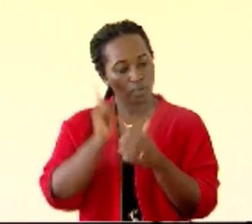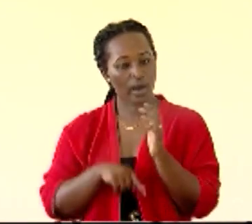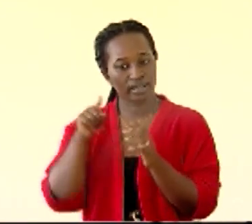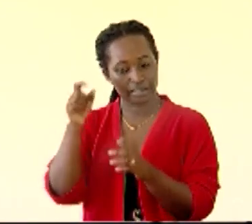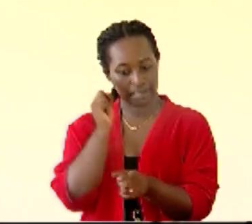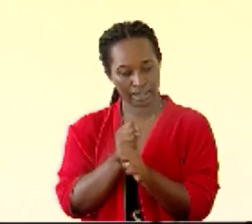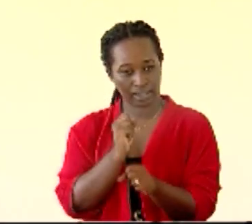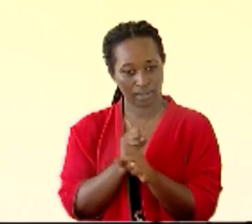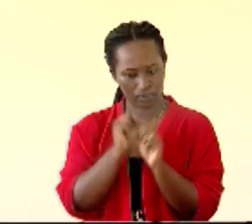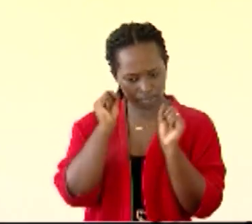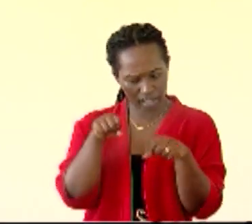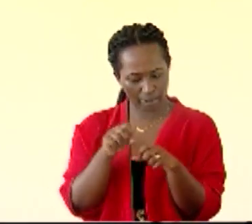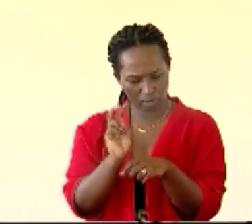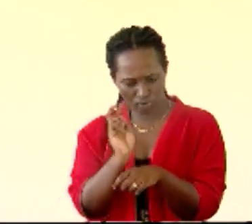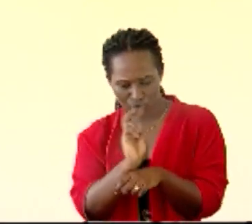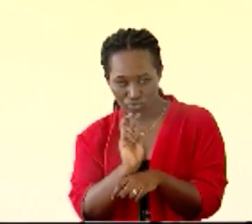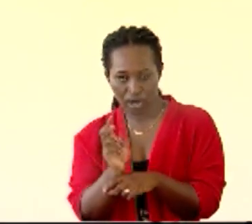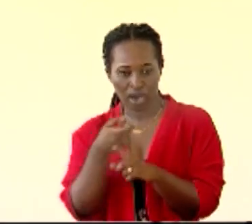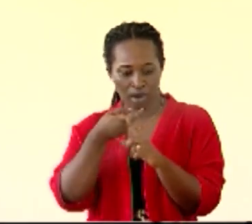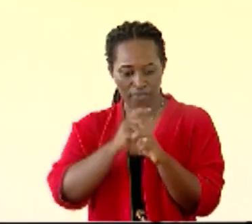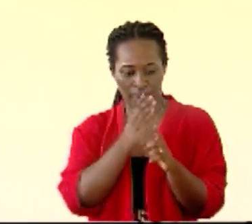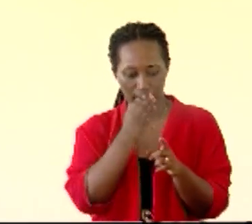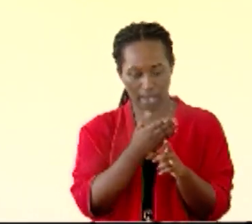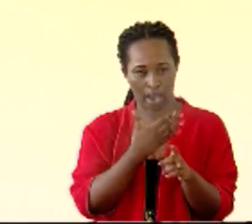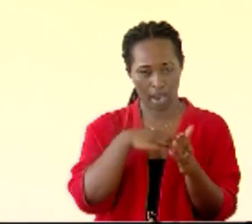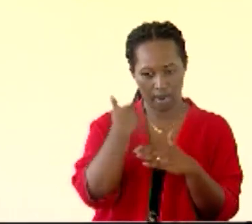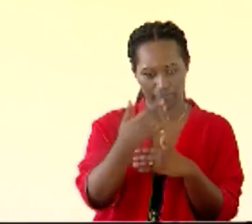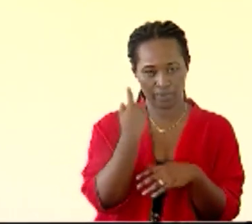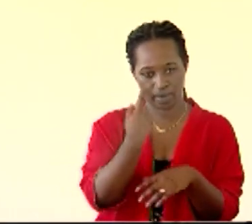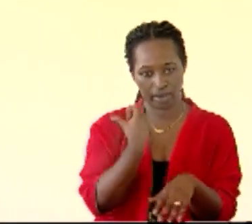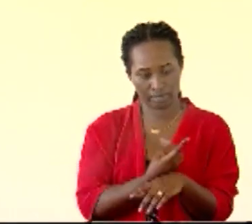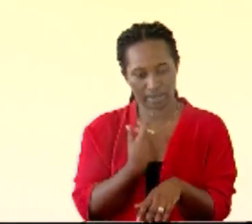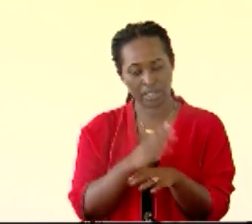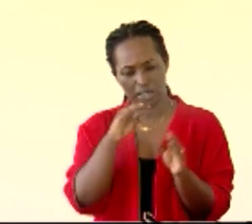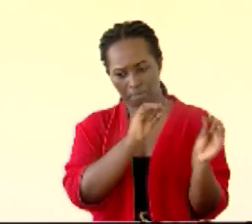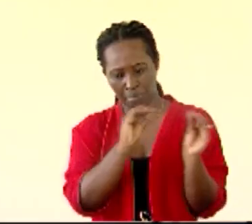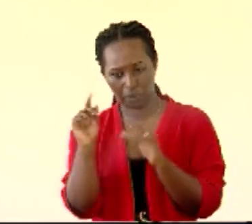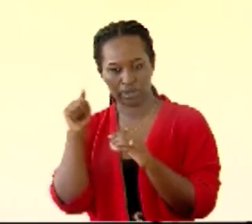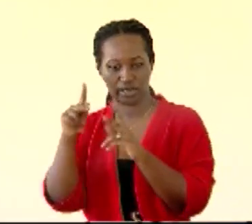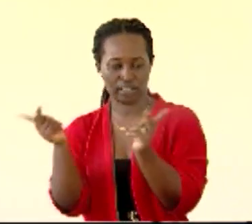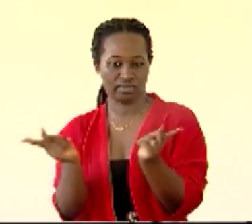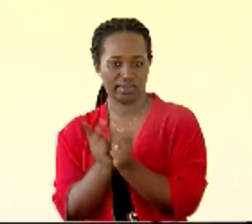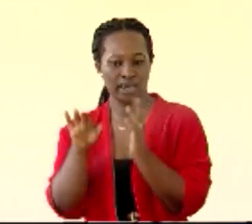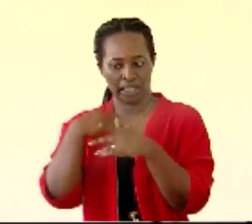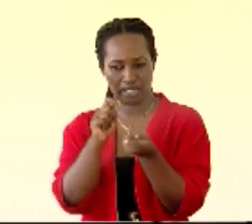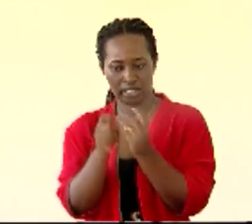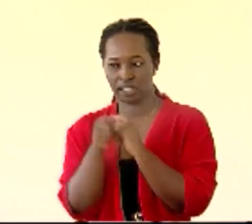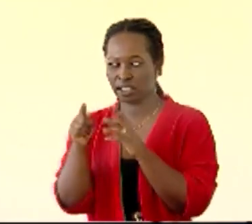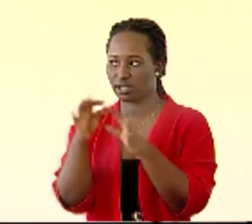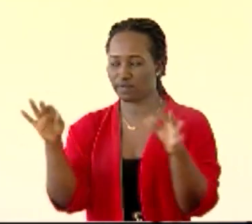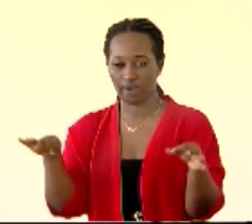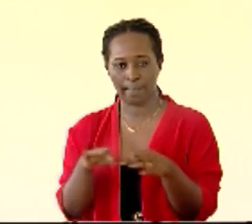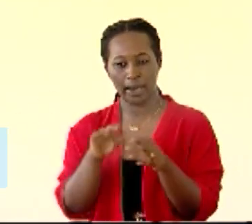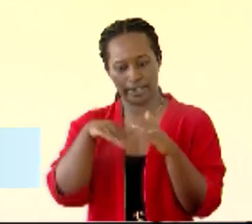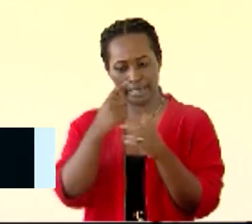to track. From here to here, after 1 minute, carbon dioxide has moved to this phase. Now it has changed to this format. Now it is like